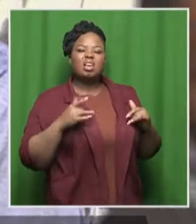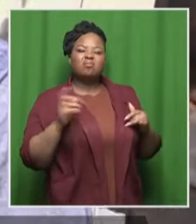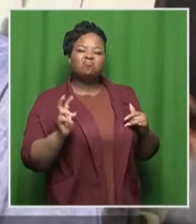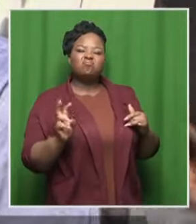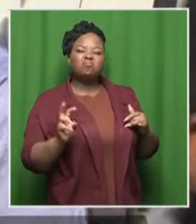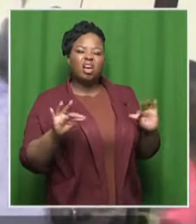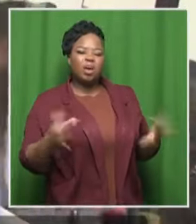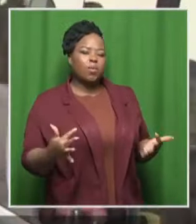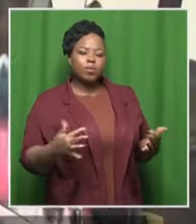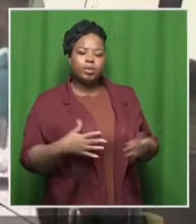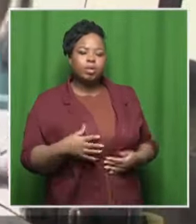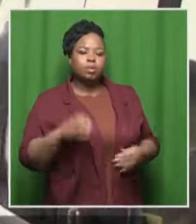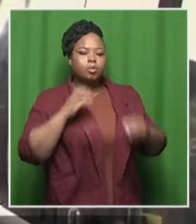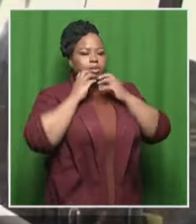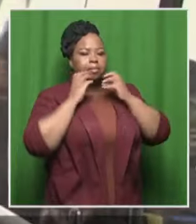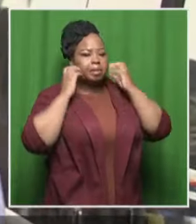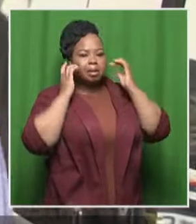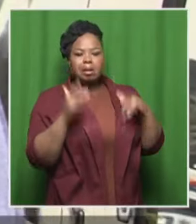Mozambique?